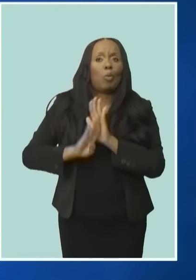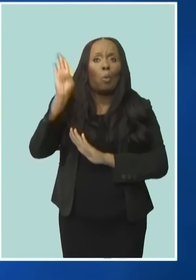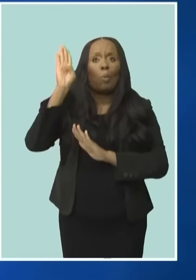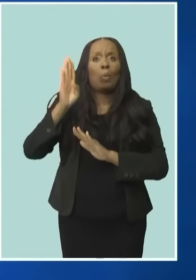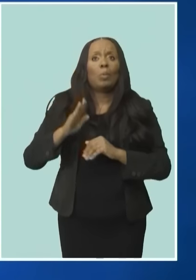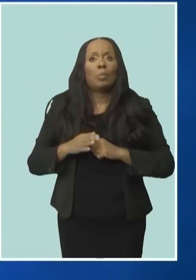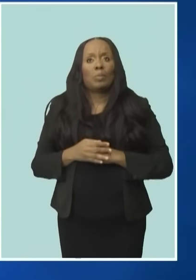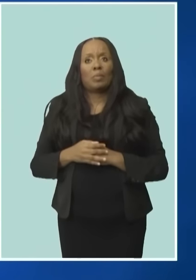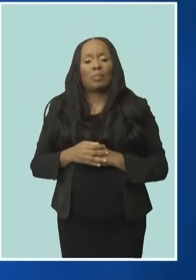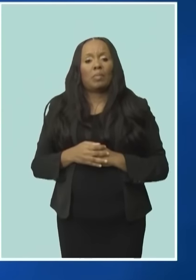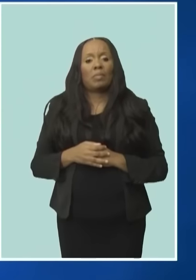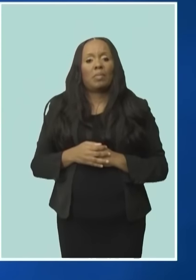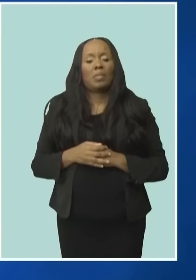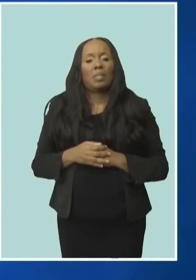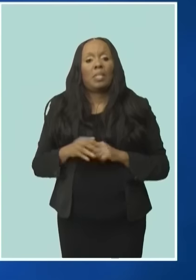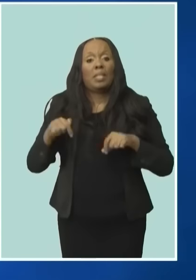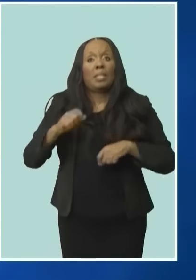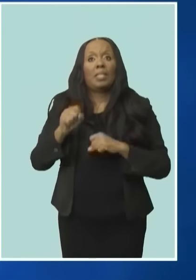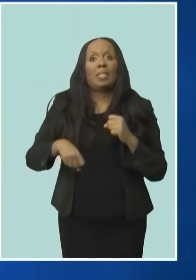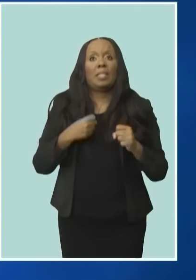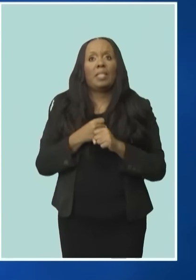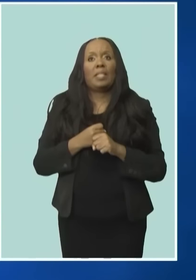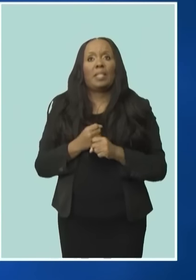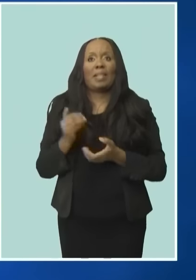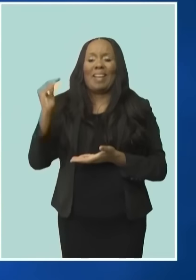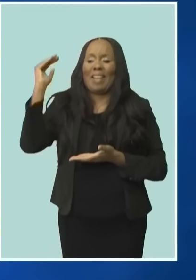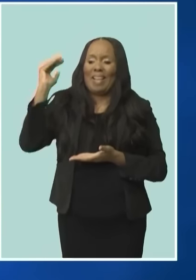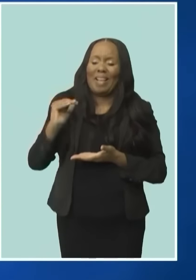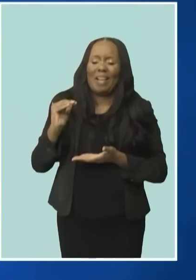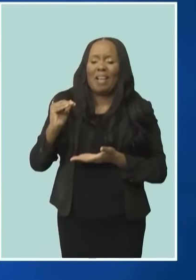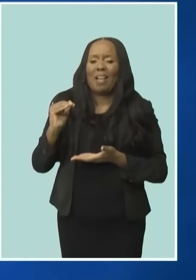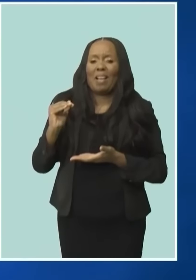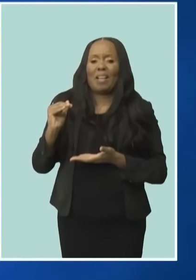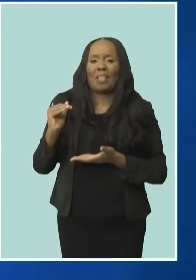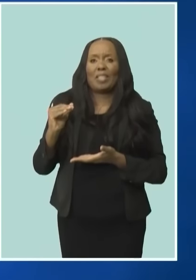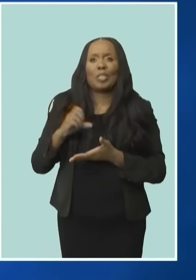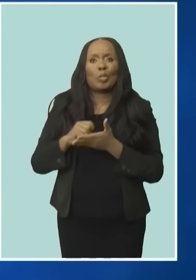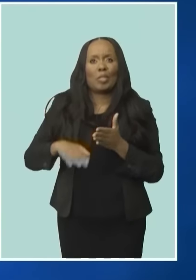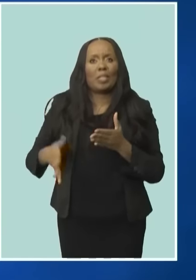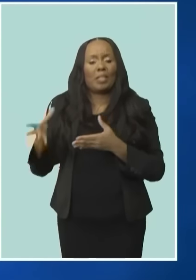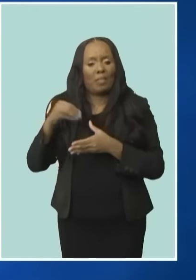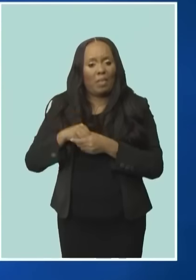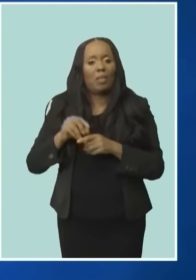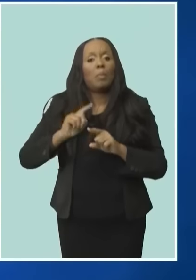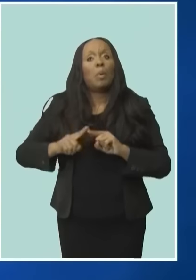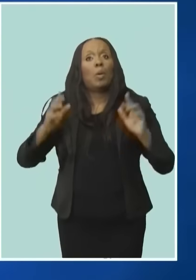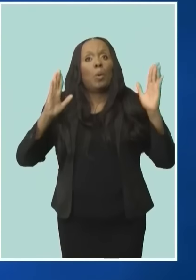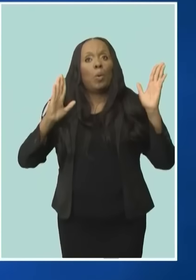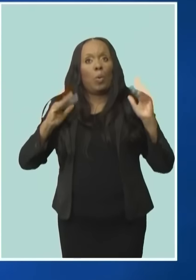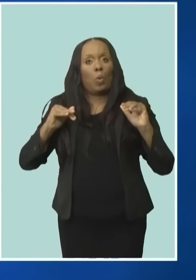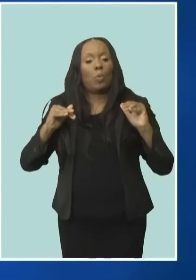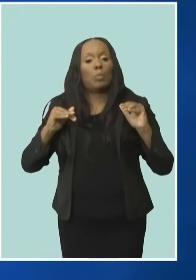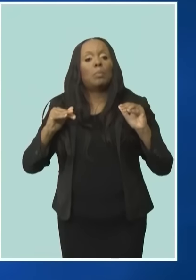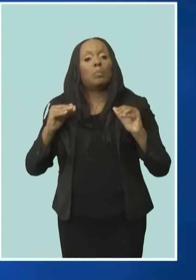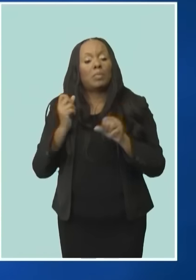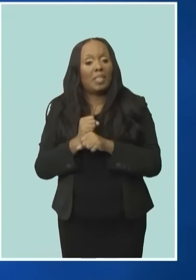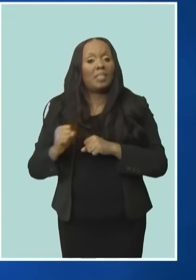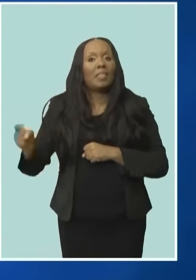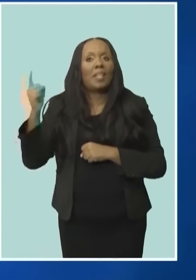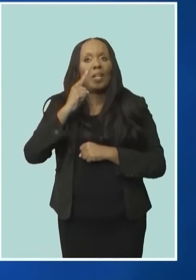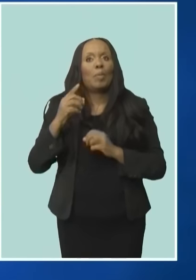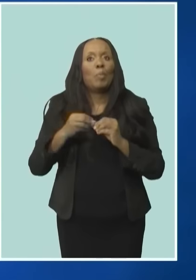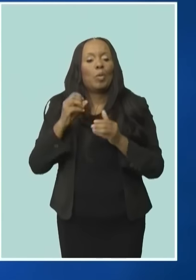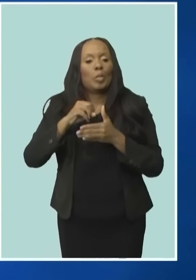decline in entrants this year, organizer, retired Sergeant Christopher Griffith, is hopeful more entrants will come forward next